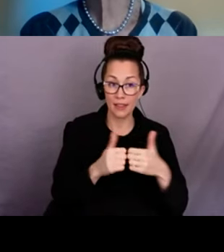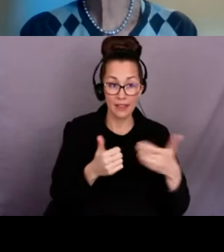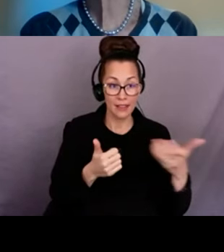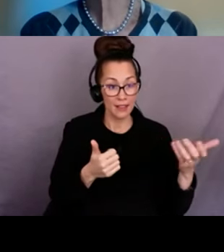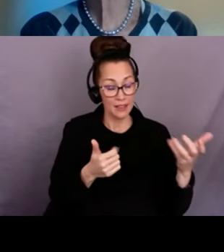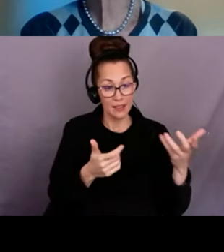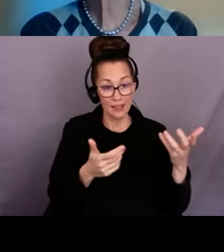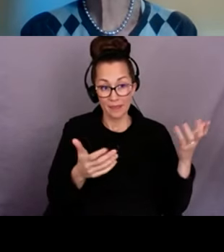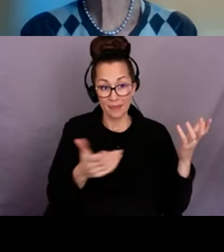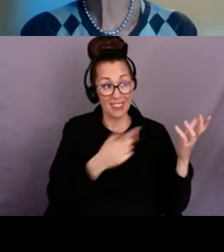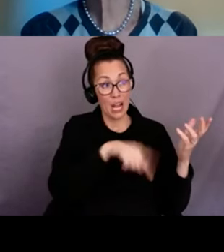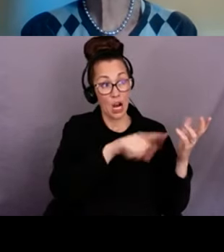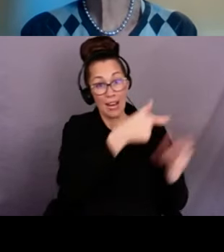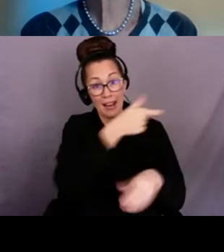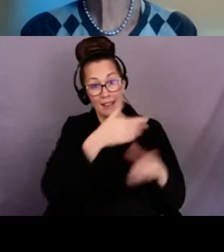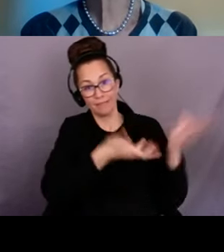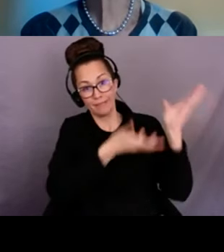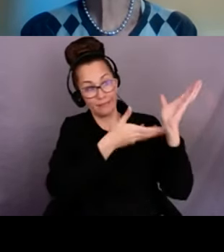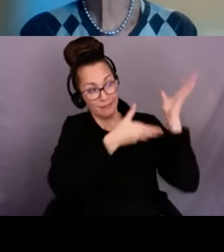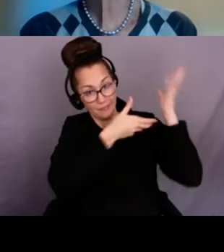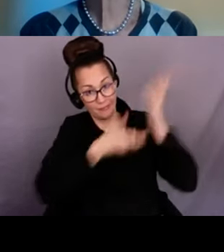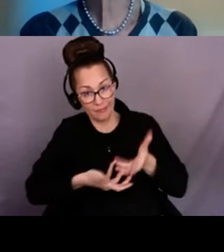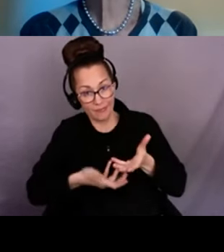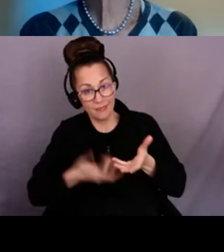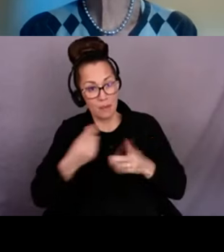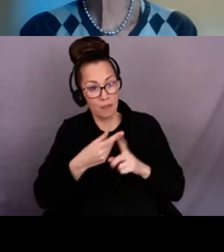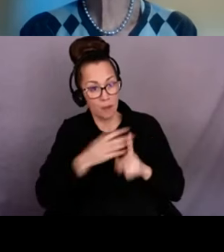know, inheriting something from a parent.